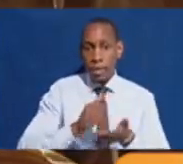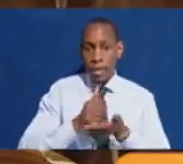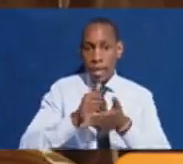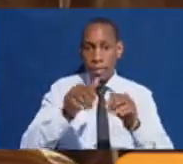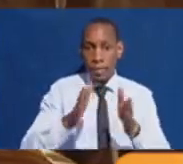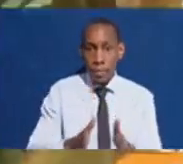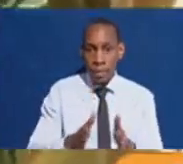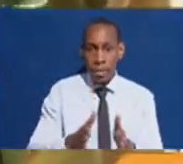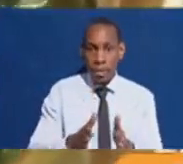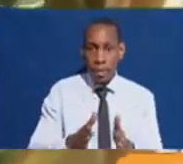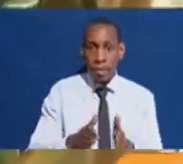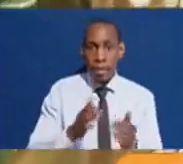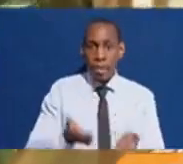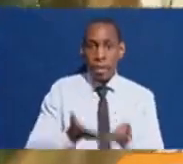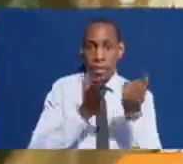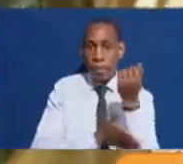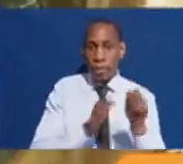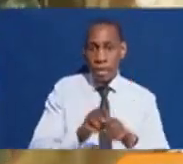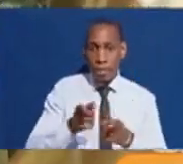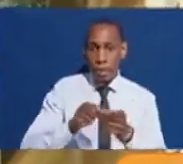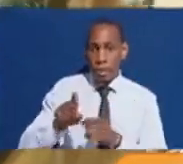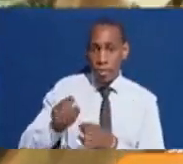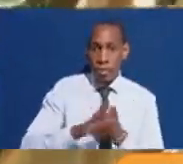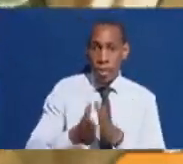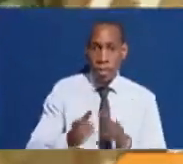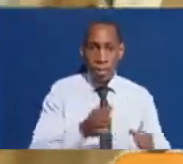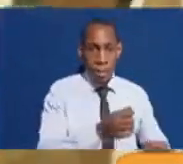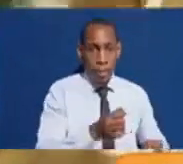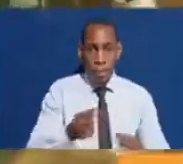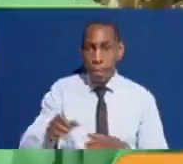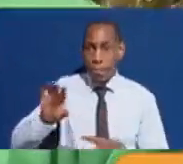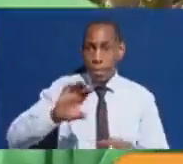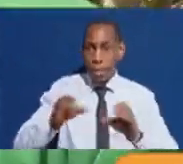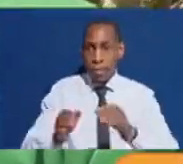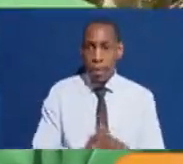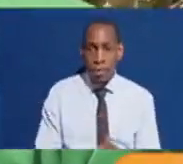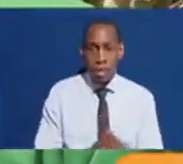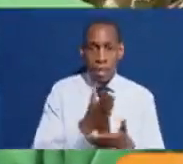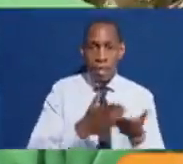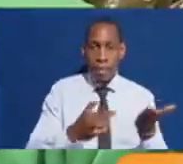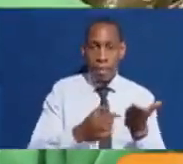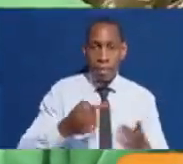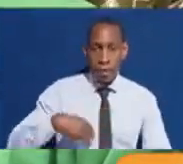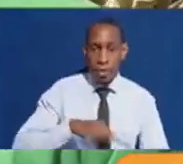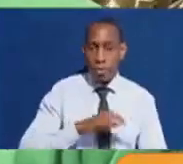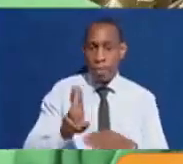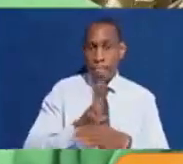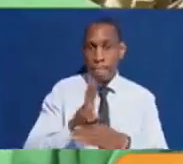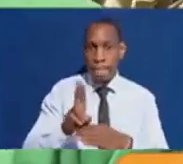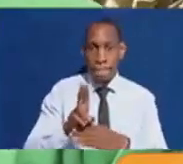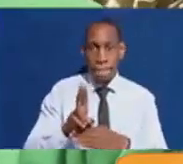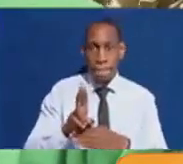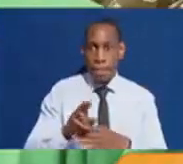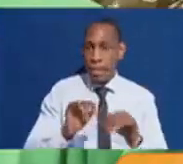farmers improve yields and control pests without chemical insecticides. Some of the technology that we use are